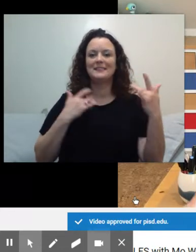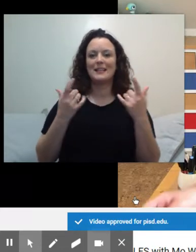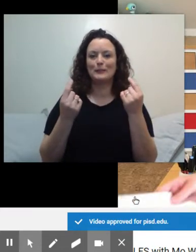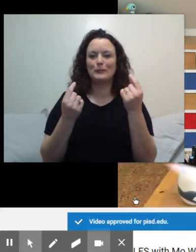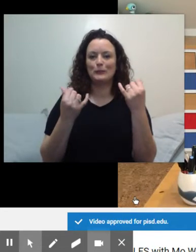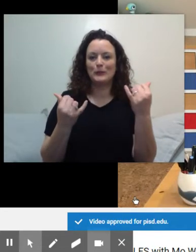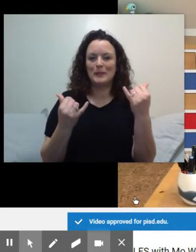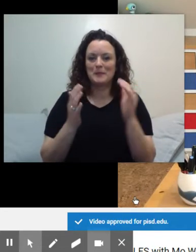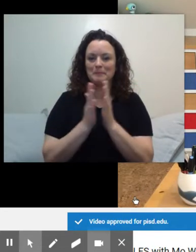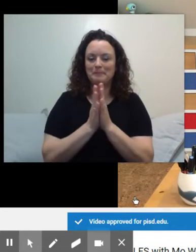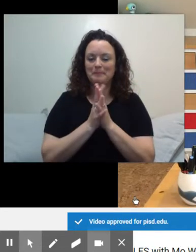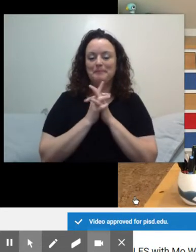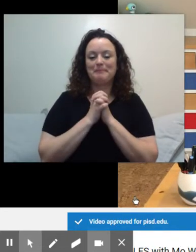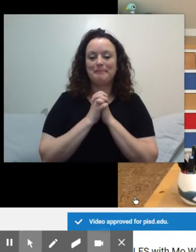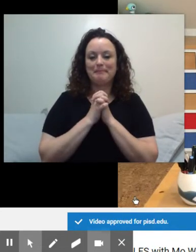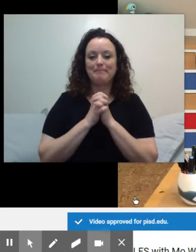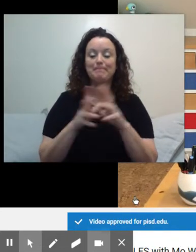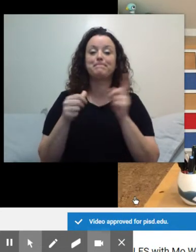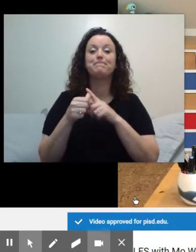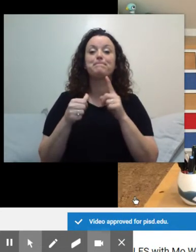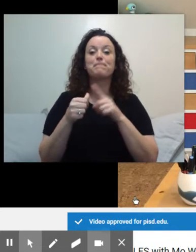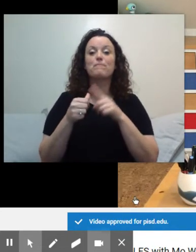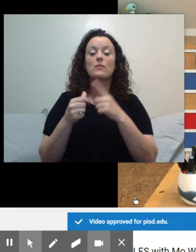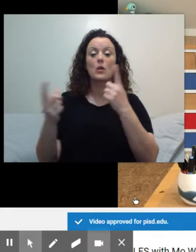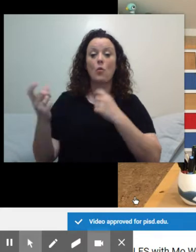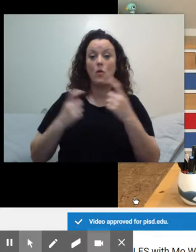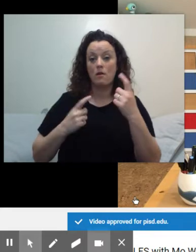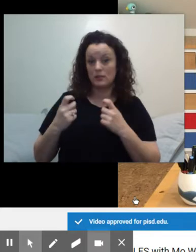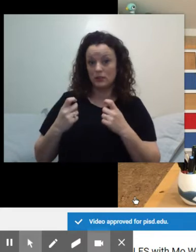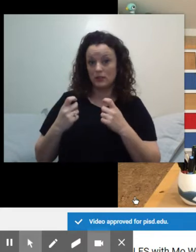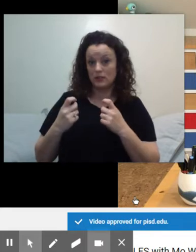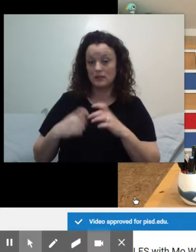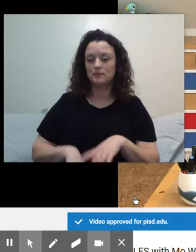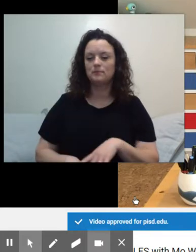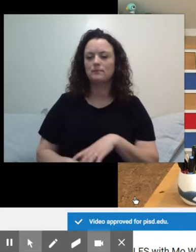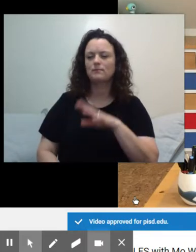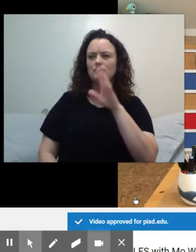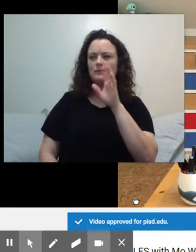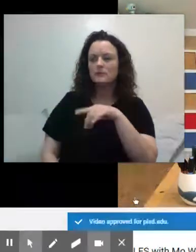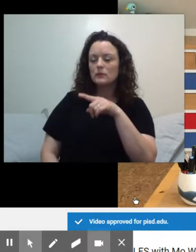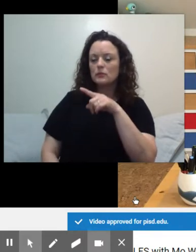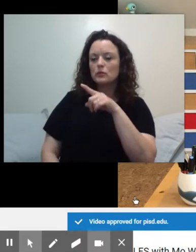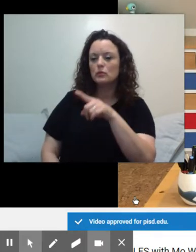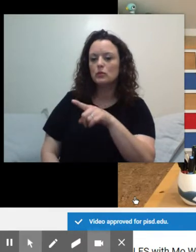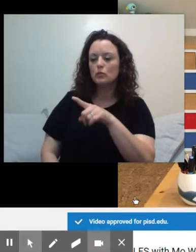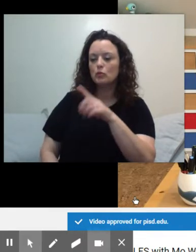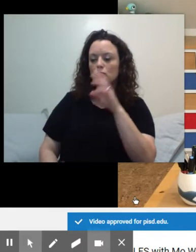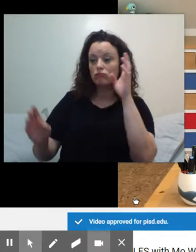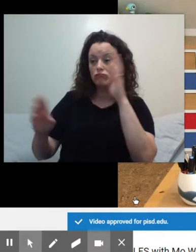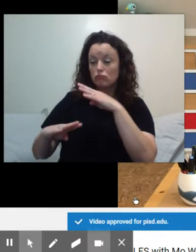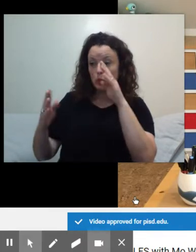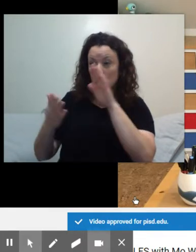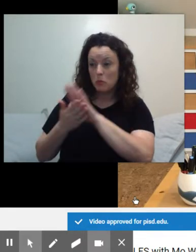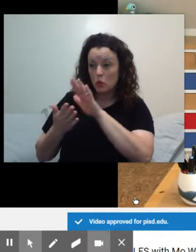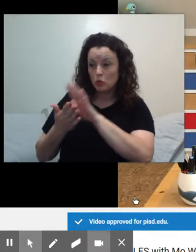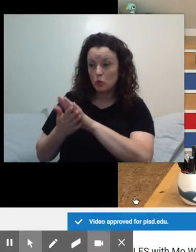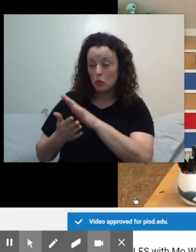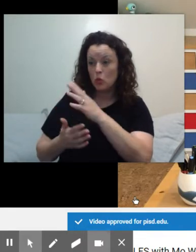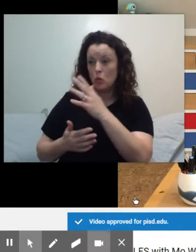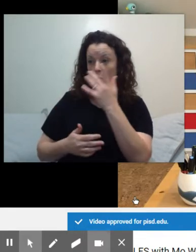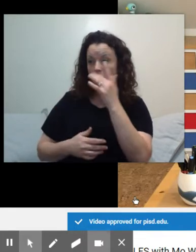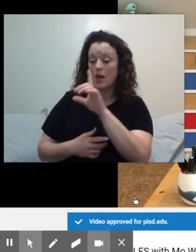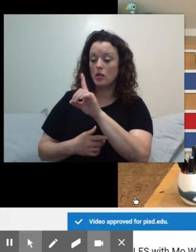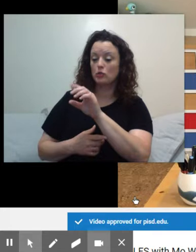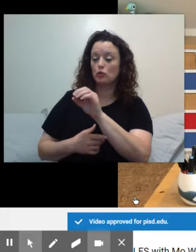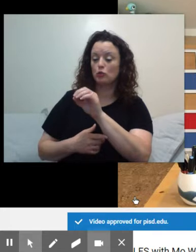today. I'll kind of get to it. So first, let's do our questions. Did you ever get in trouble at school for doodling? Asked